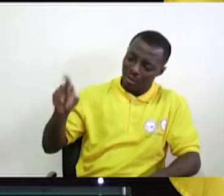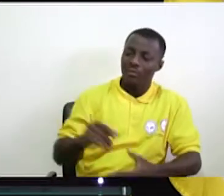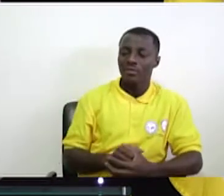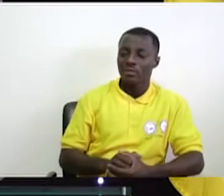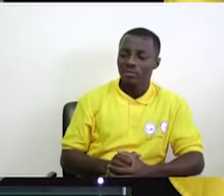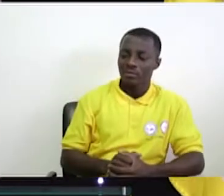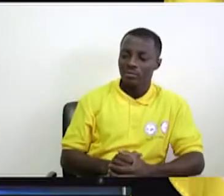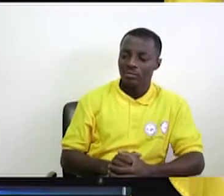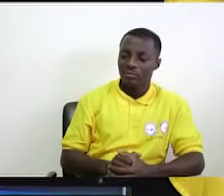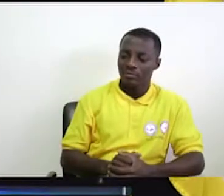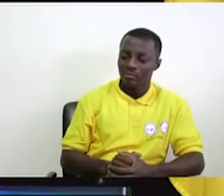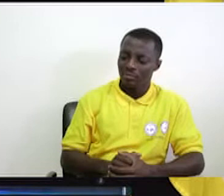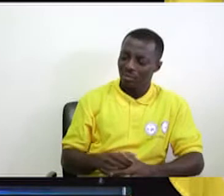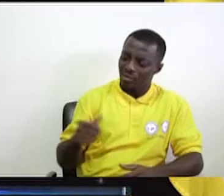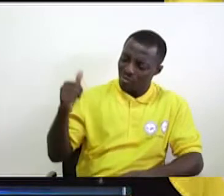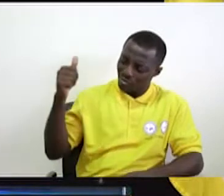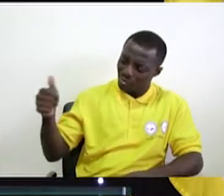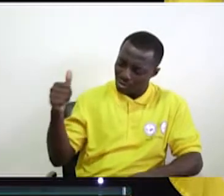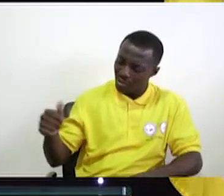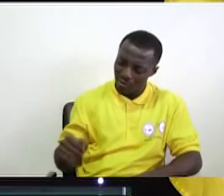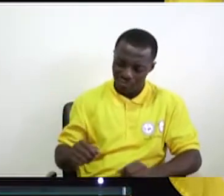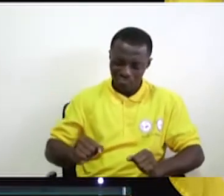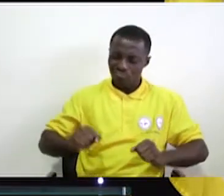must have sacrificed a lot for the gospel.